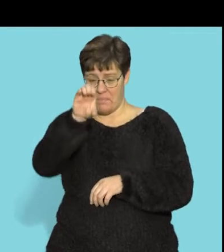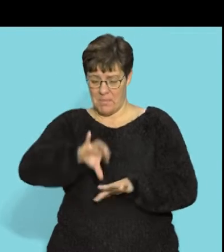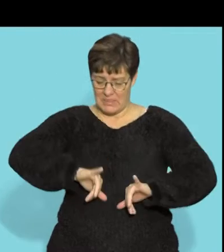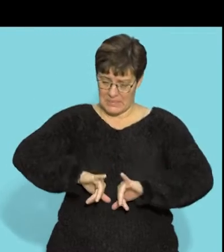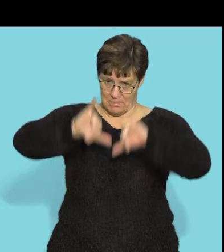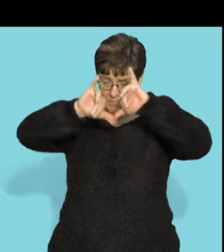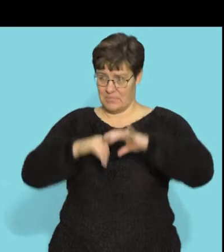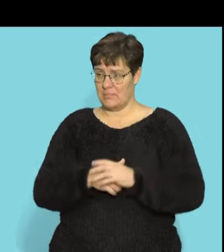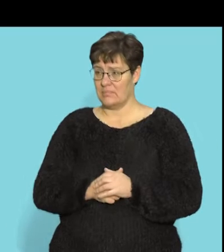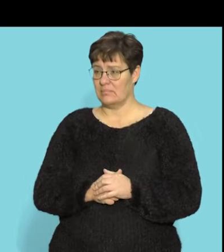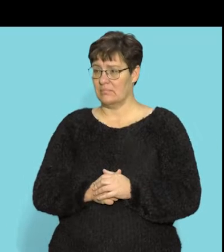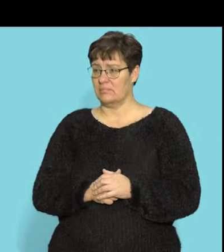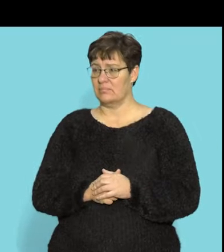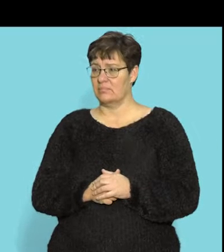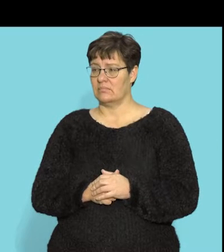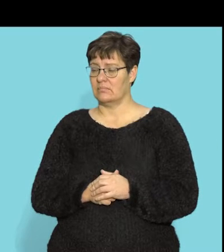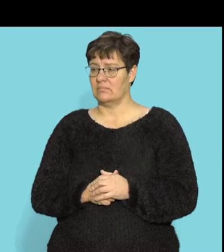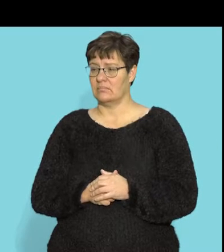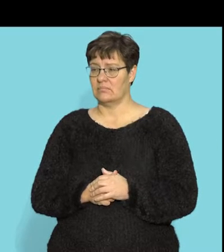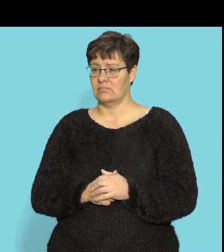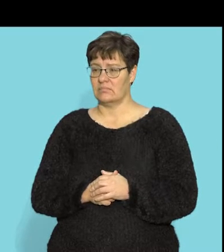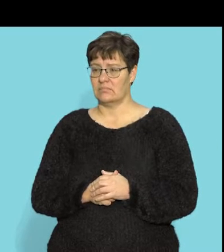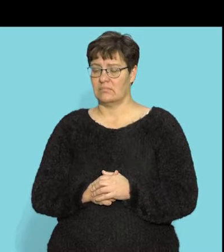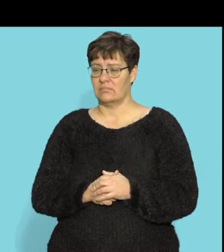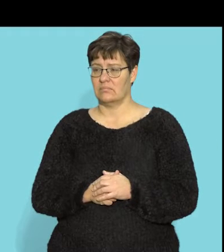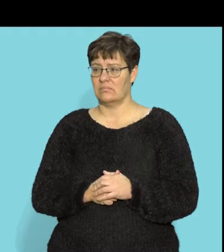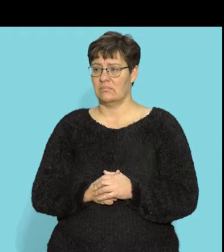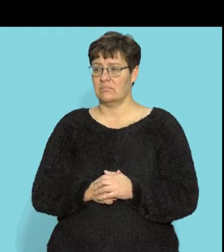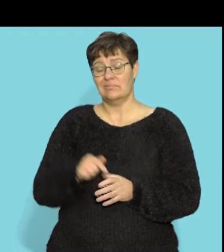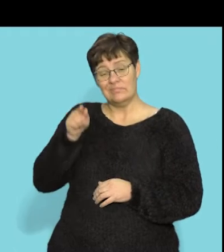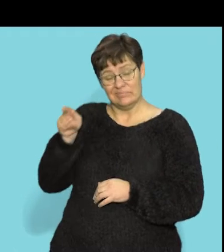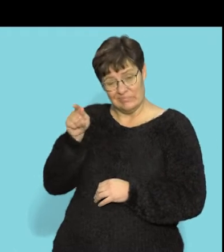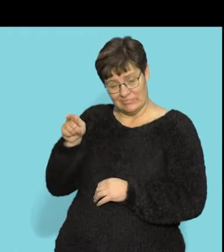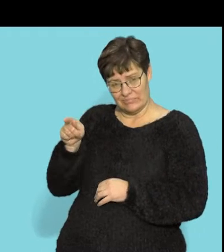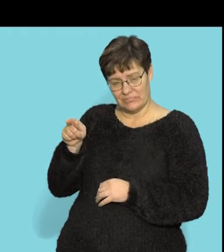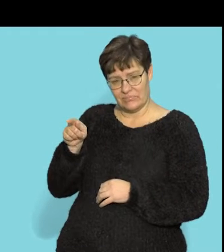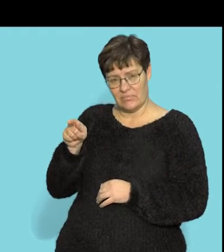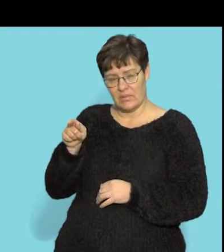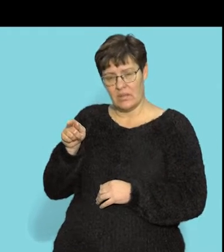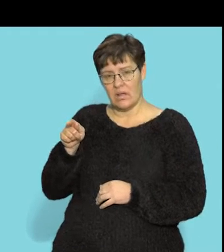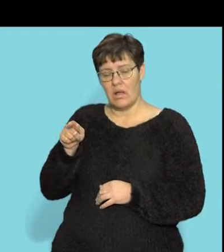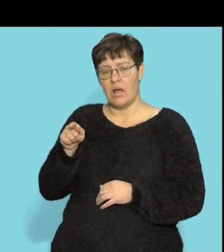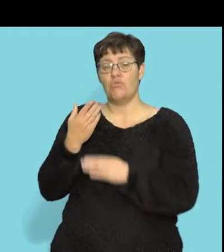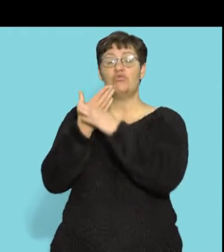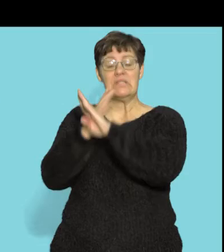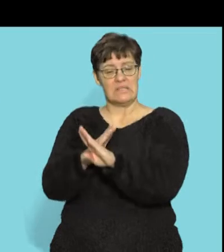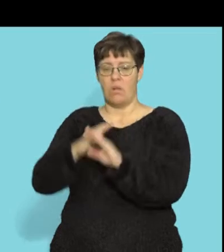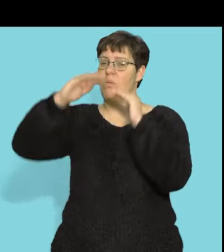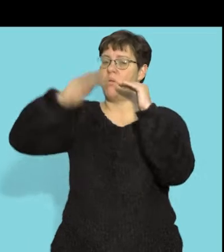bulbs if I'm going to use symbols. Right? These are the three identical light bulbs. So in this case, we had the